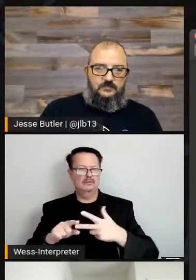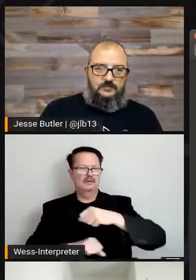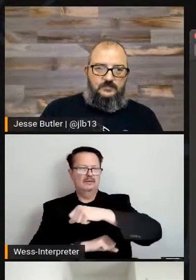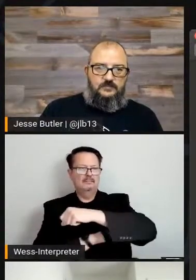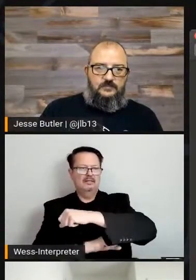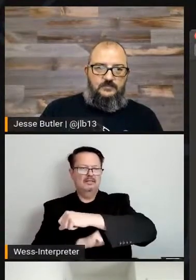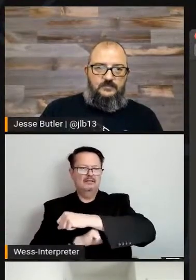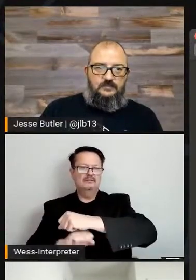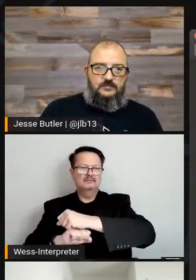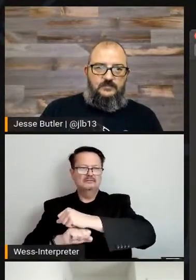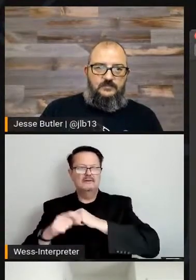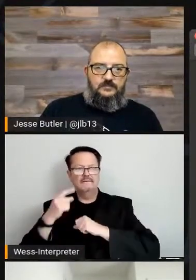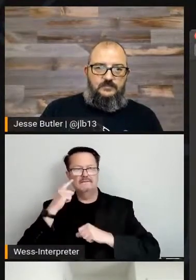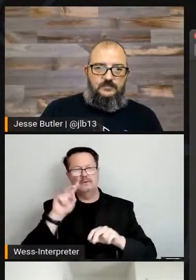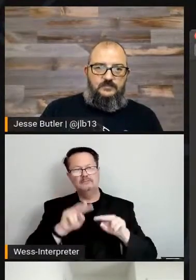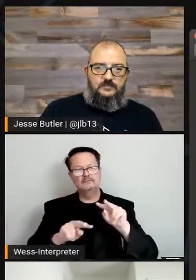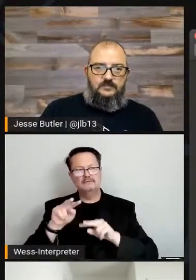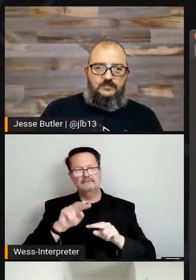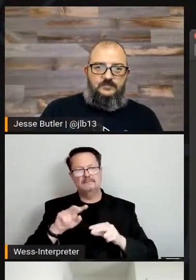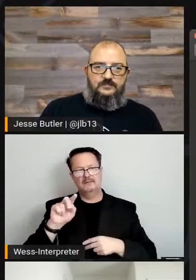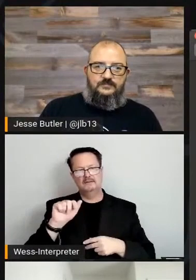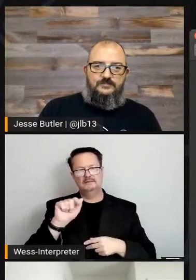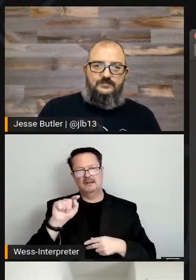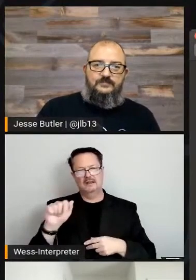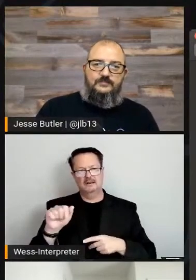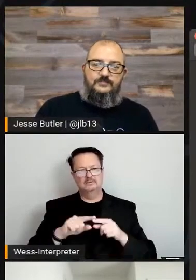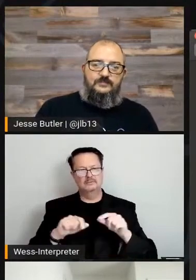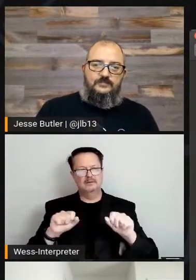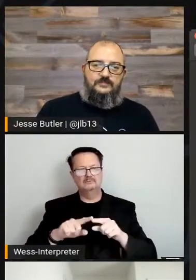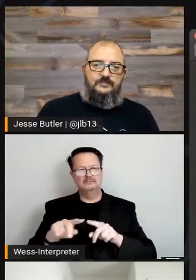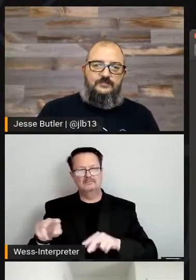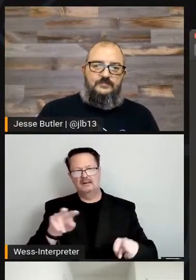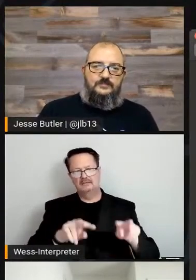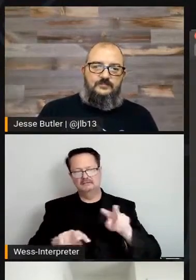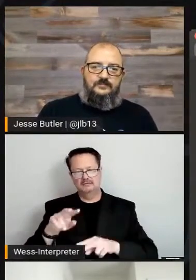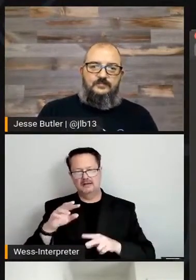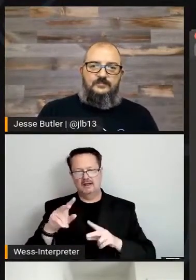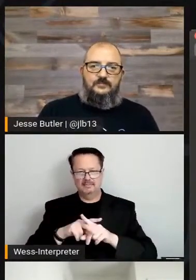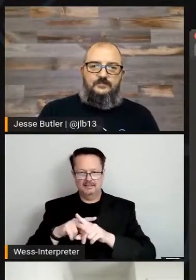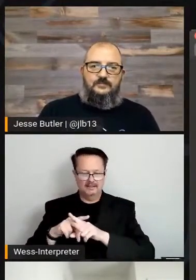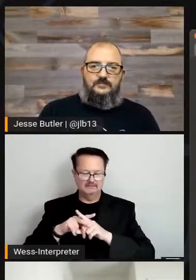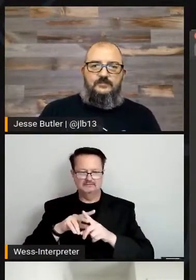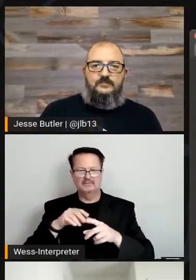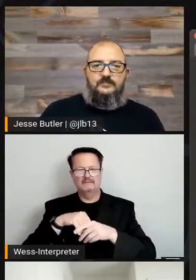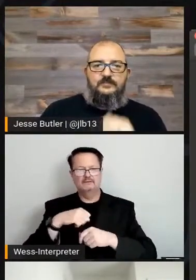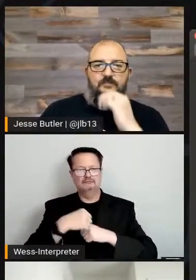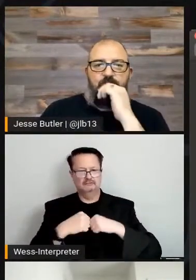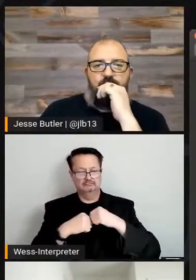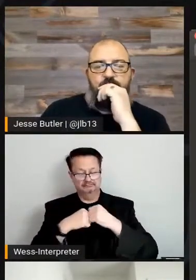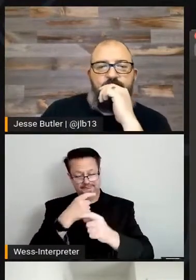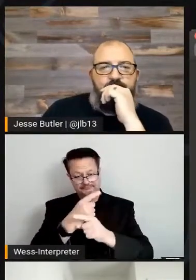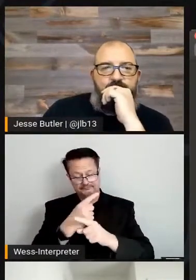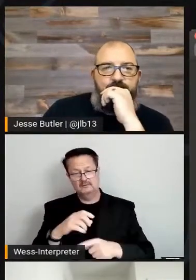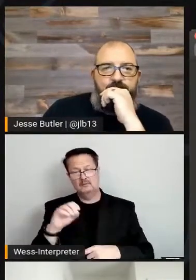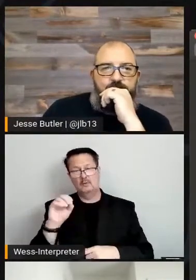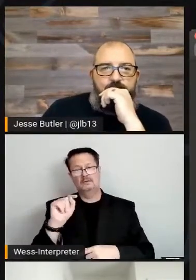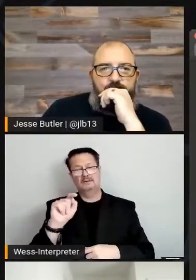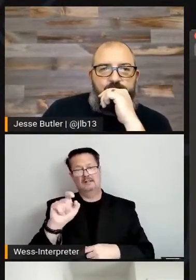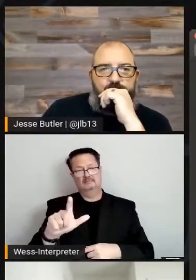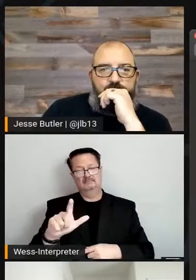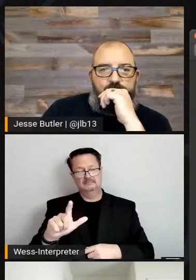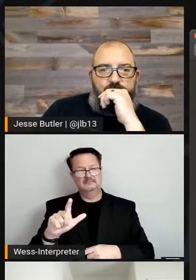will, of observability data to be able to monitor applications and infrastructure, right? So OpenTelemetry is a